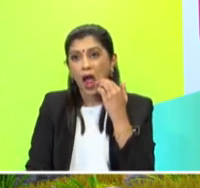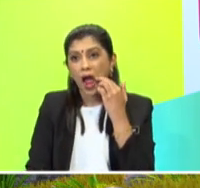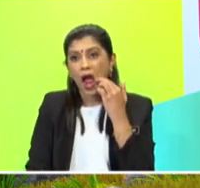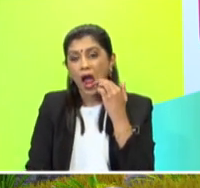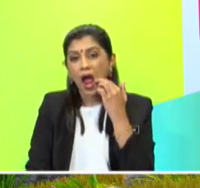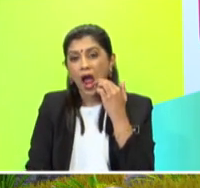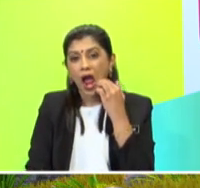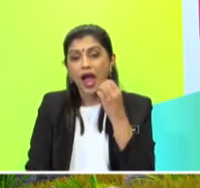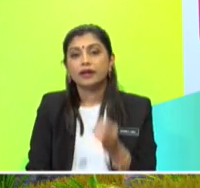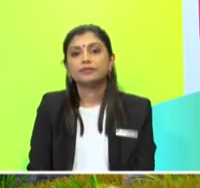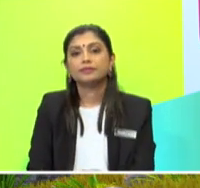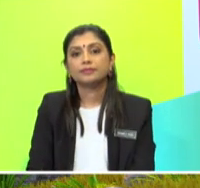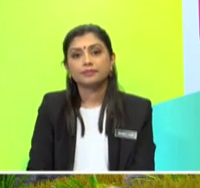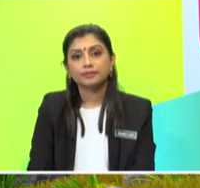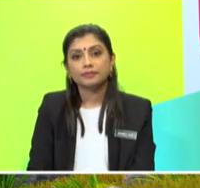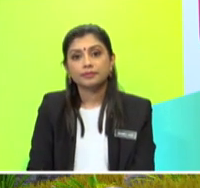Anyone?